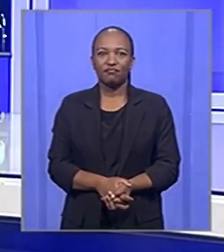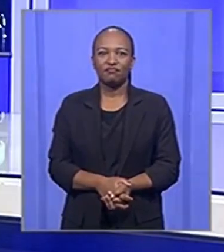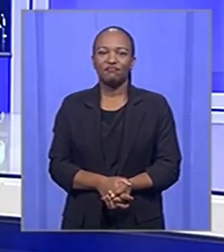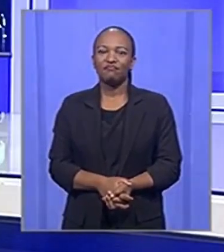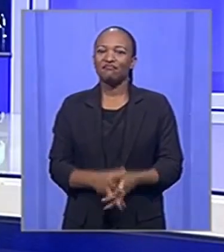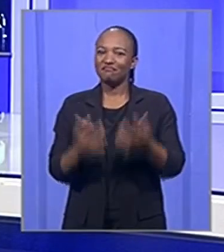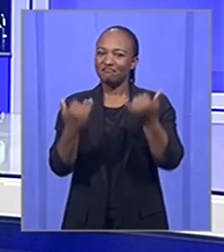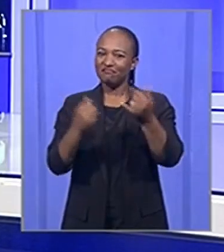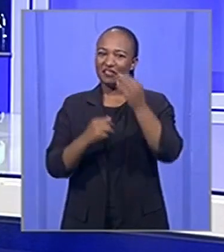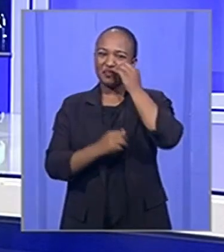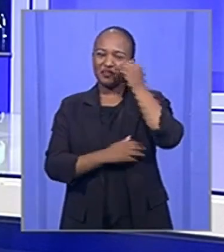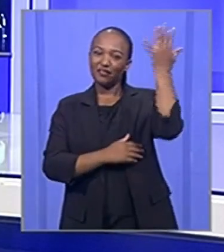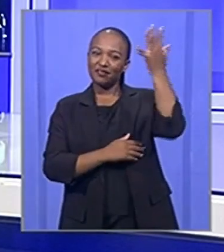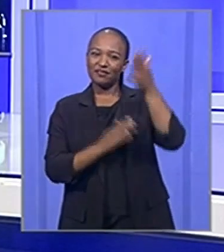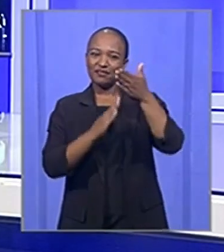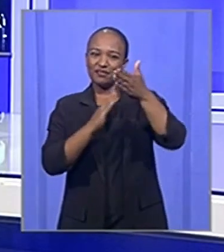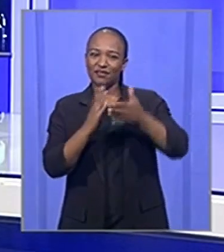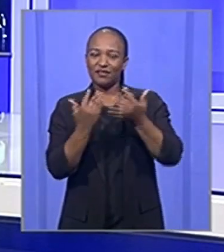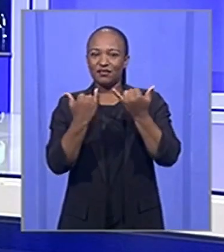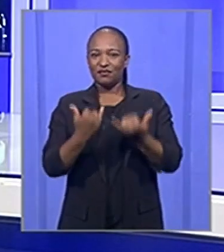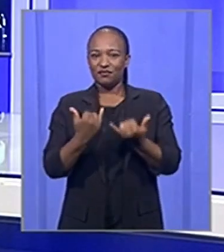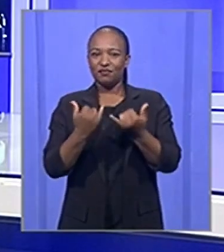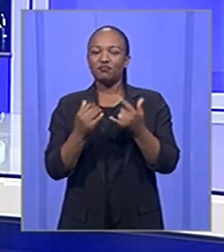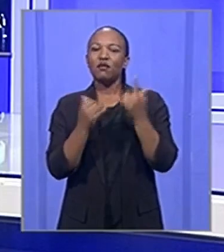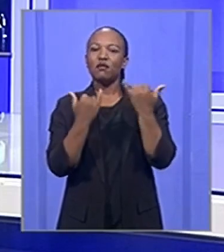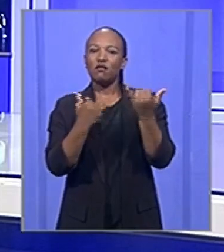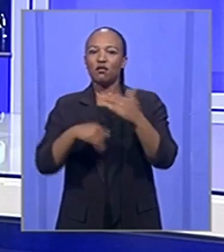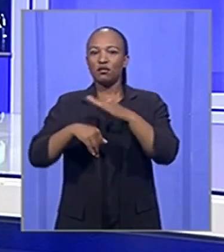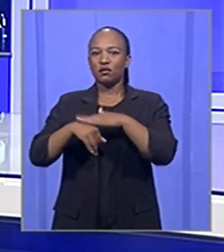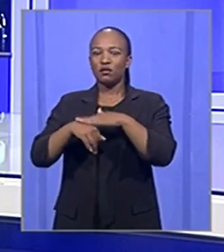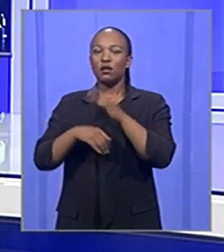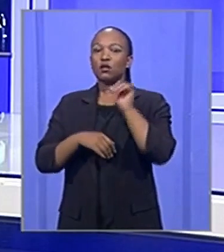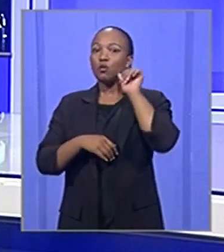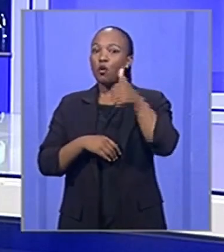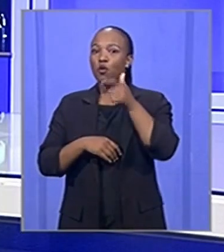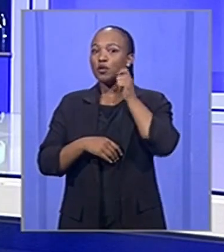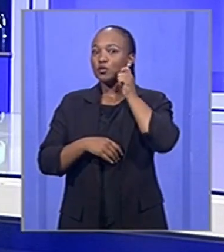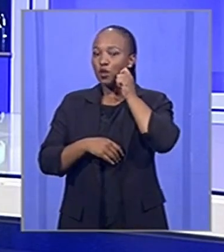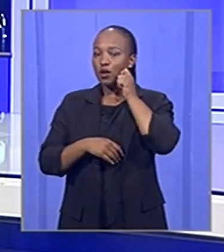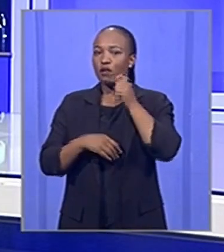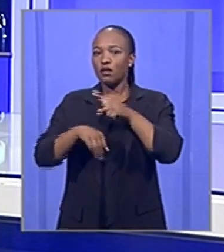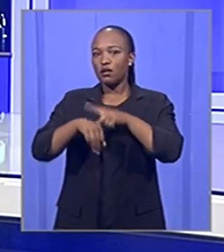Khaso ena ya ditaba e fella mona. Kopana le moifo wa ditaba tsa Setswana hosane ka